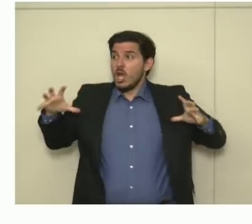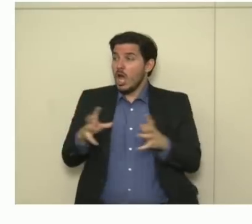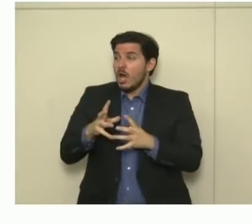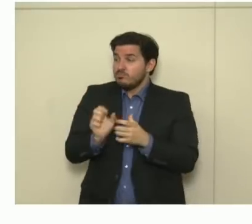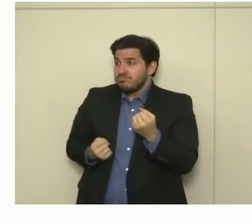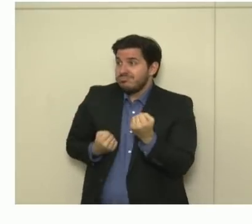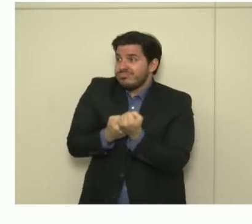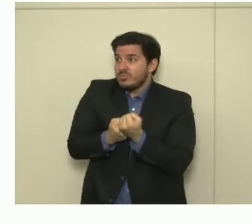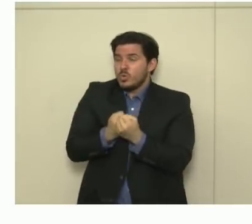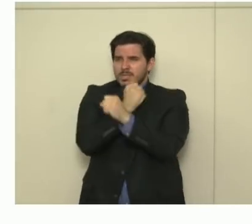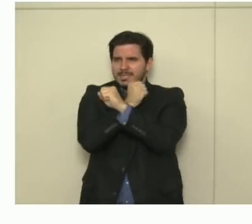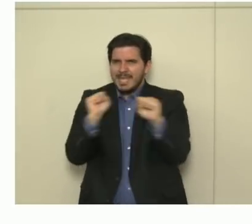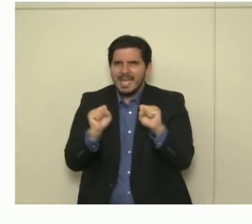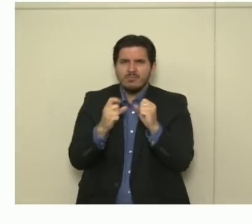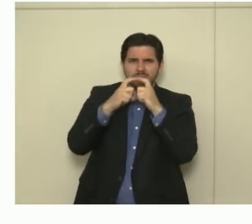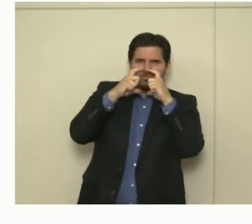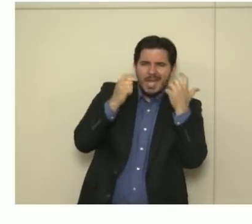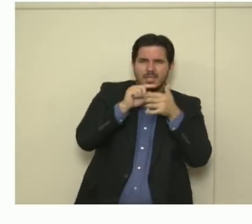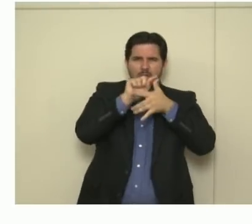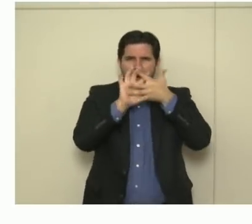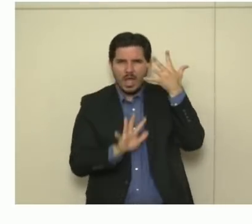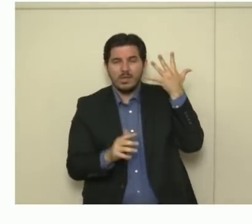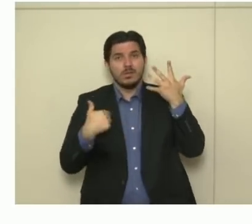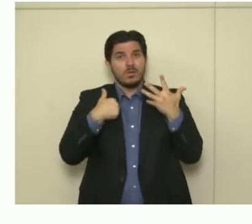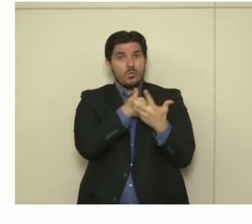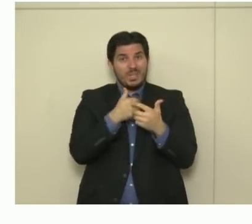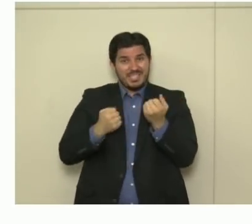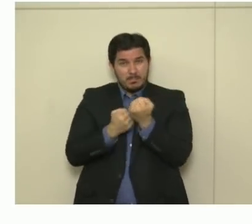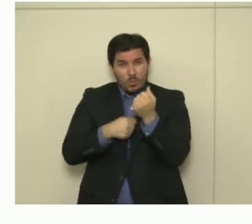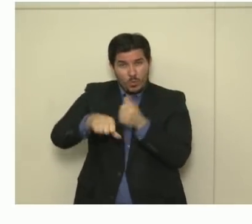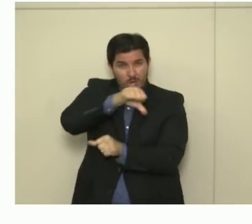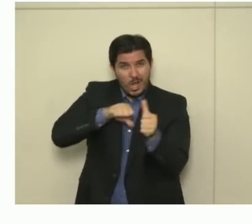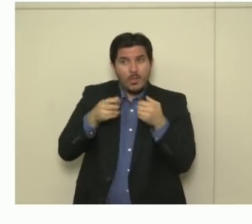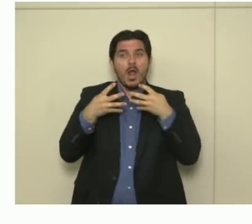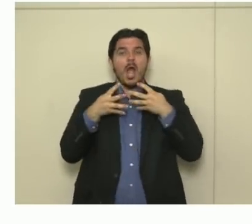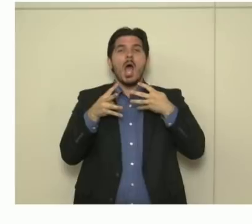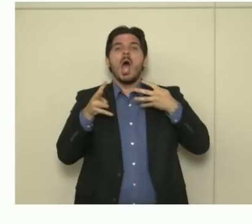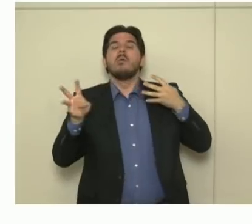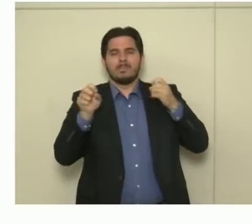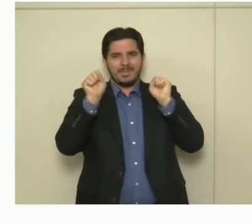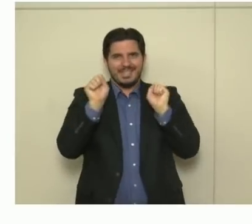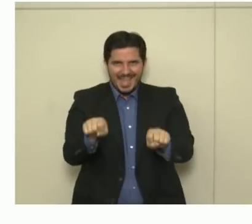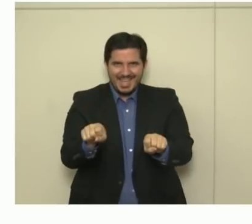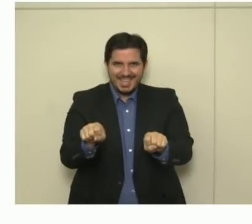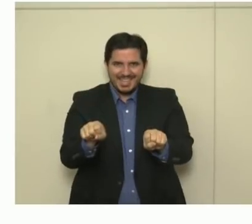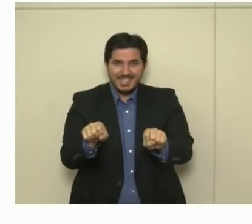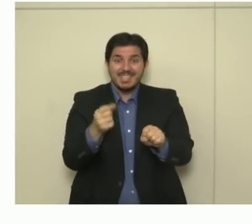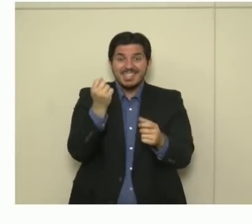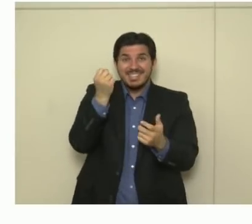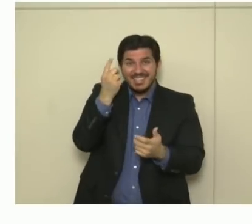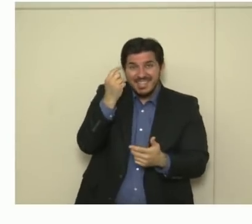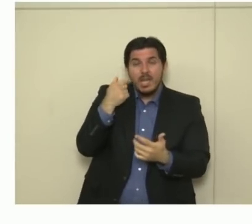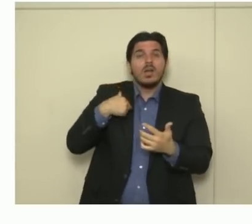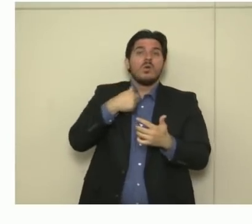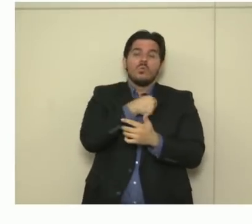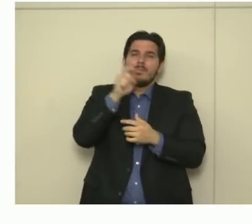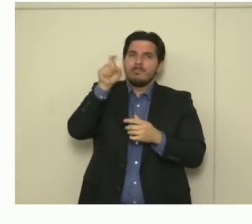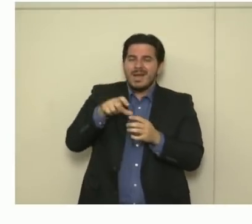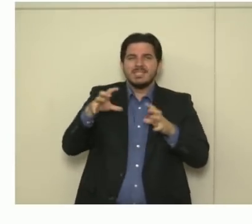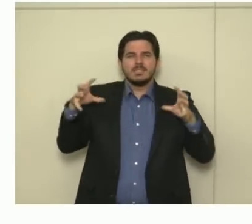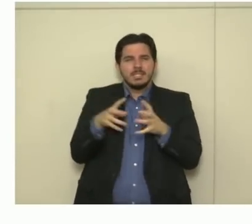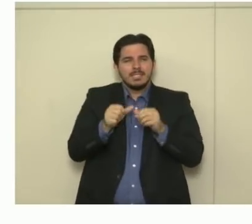stay safe. We're at 7 of 8 gating criteria. We're really, really close. But we have to work to fight the virus, which means staying at